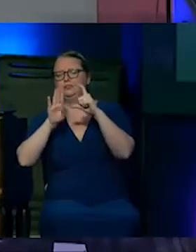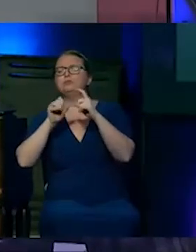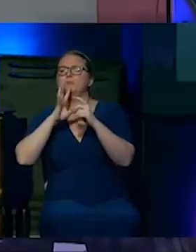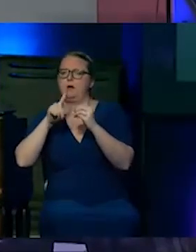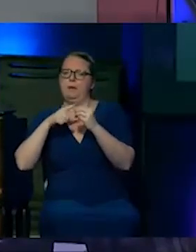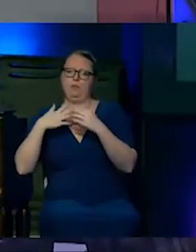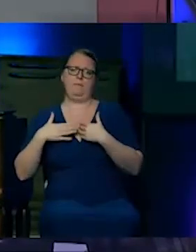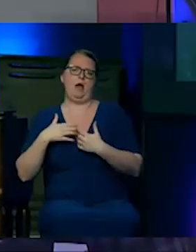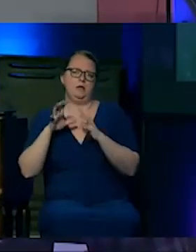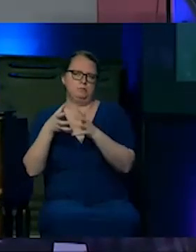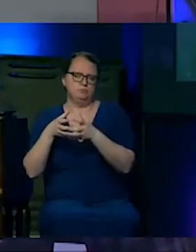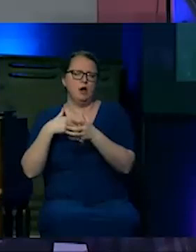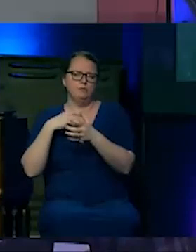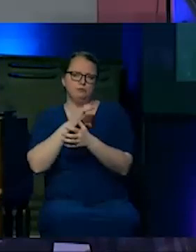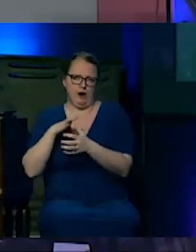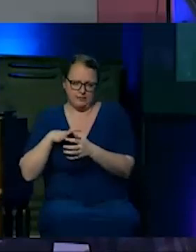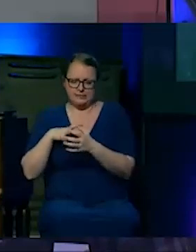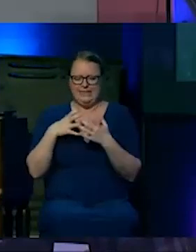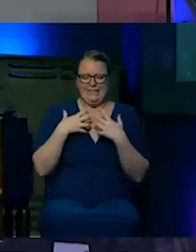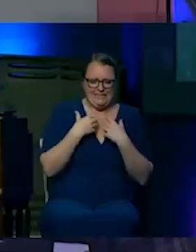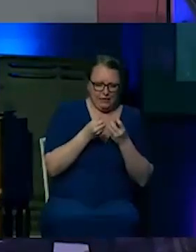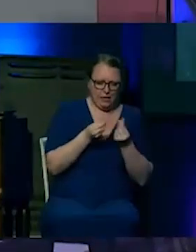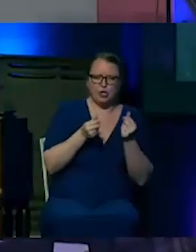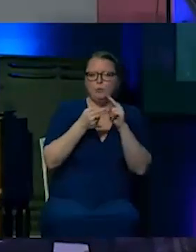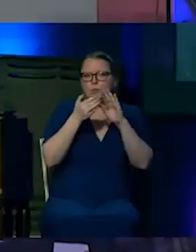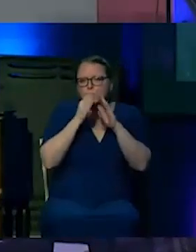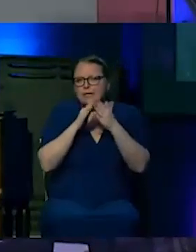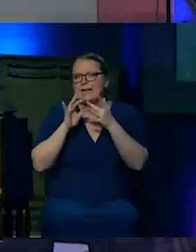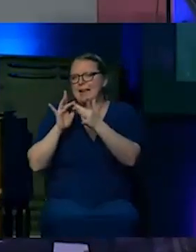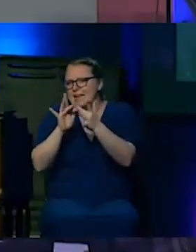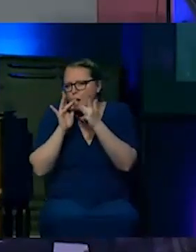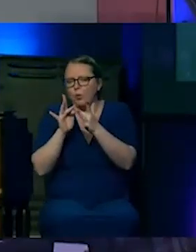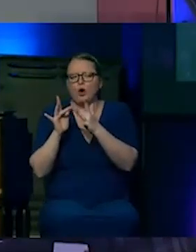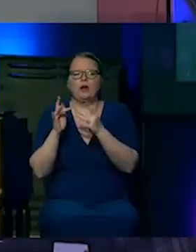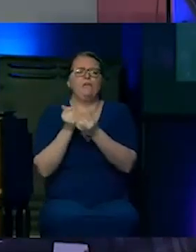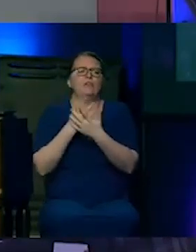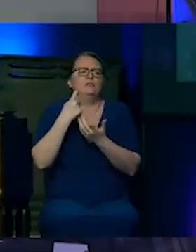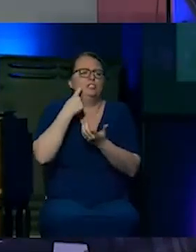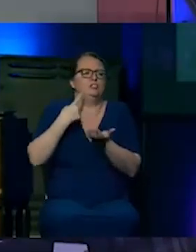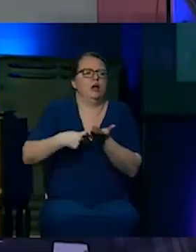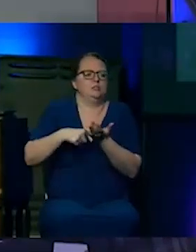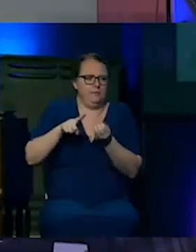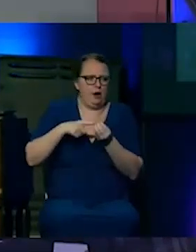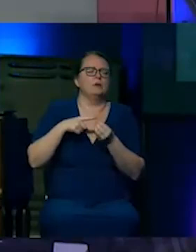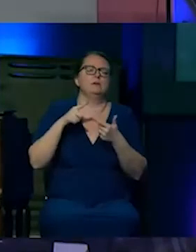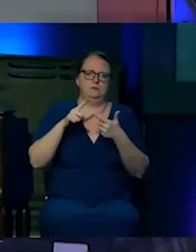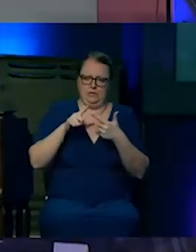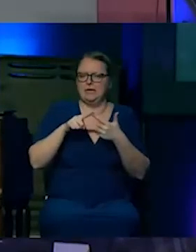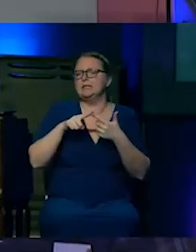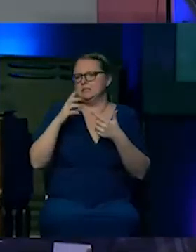the second section about healing, about community and network, movement, the kind of stuff I was just talking about that we get to experiences in places like